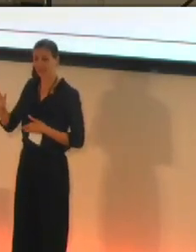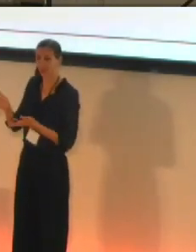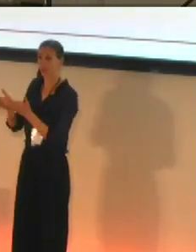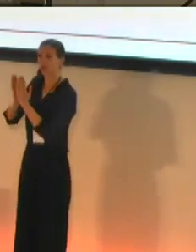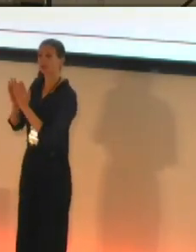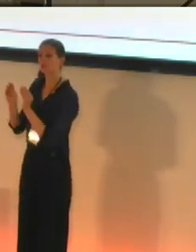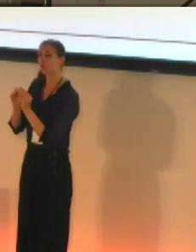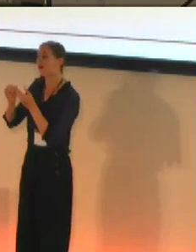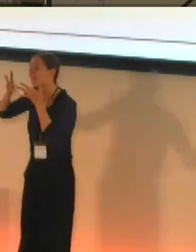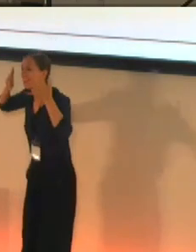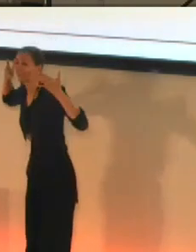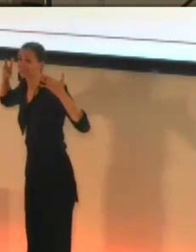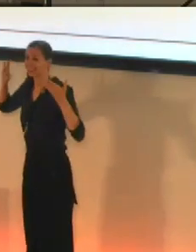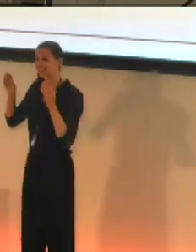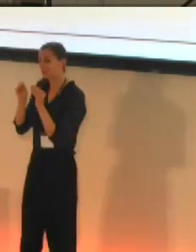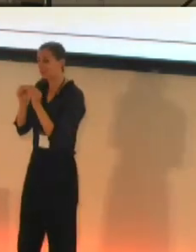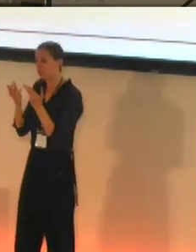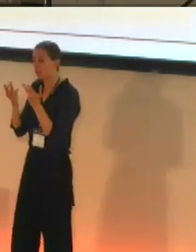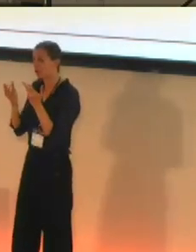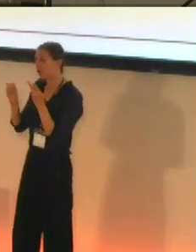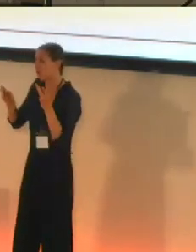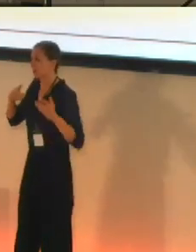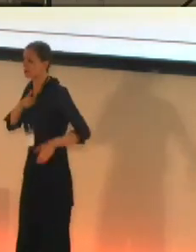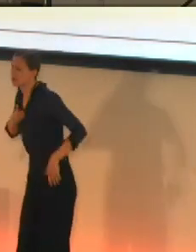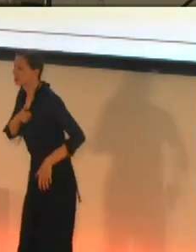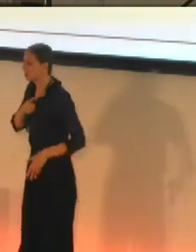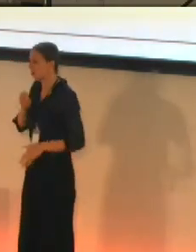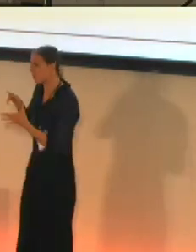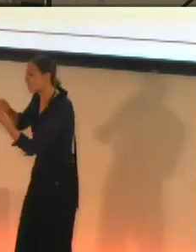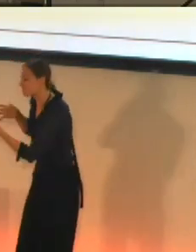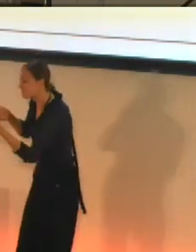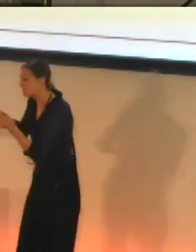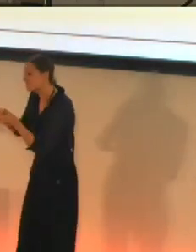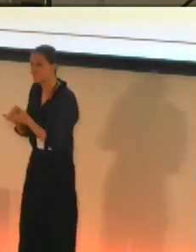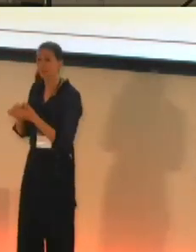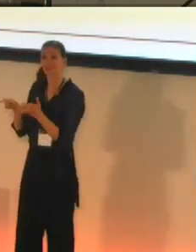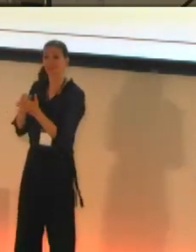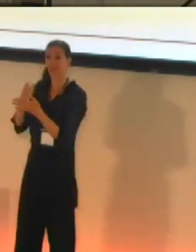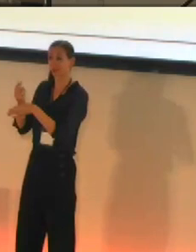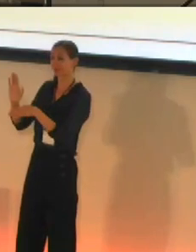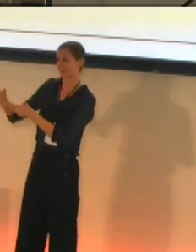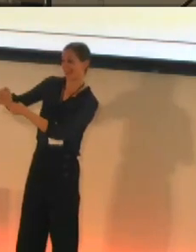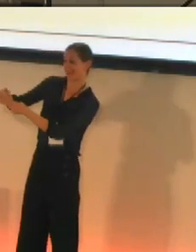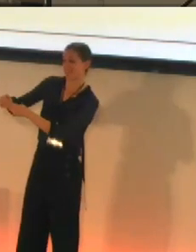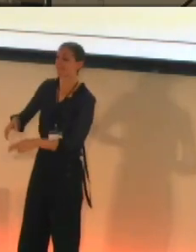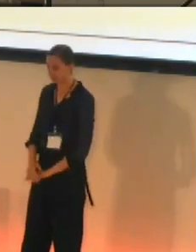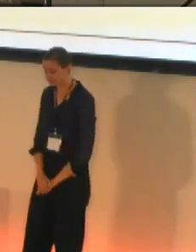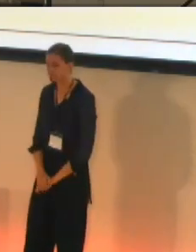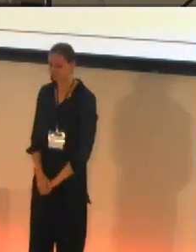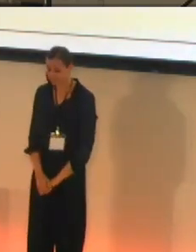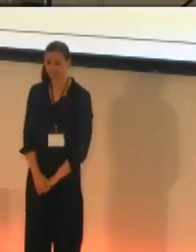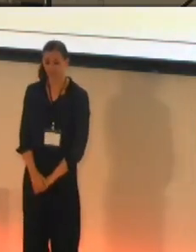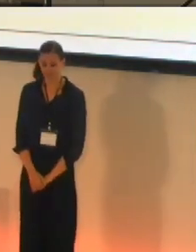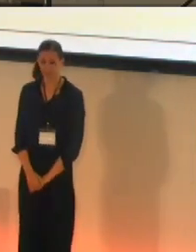uncertain. And they wanted to include the guide in their experience, and they also called the guide by her name instead of just guide. In the next